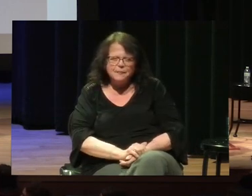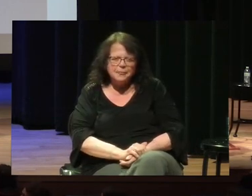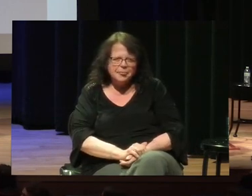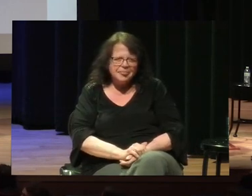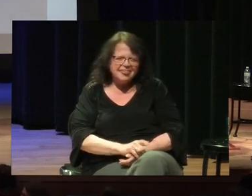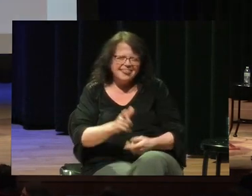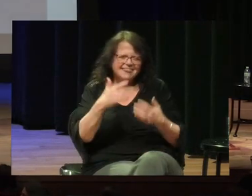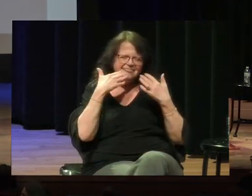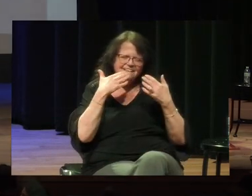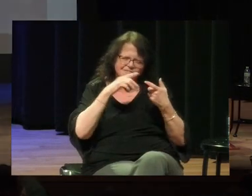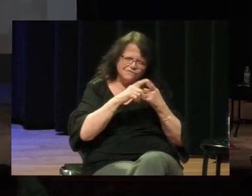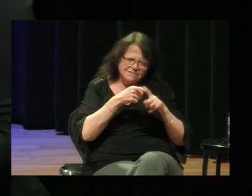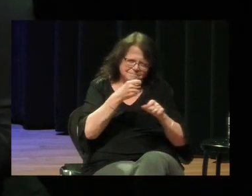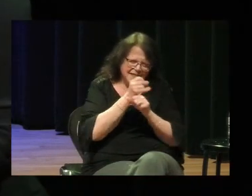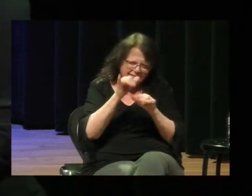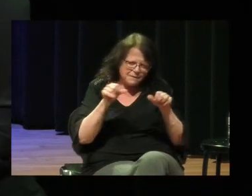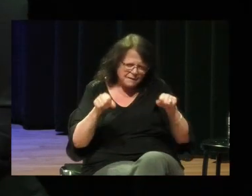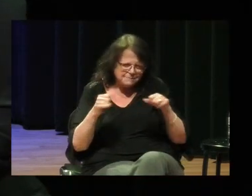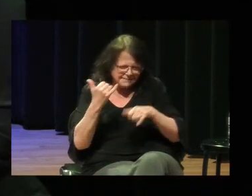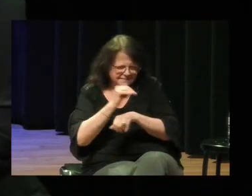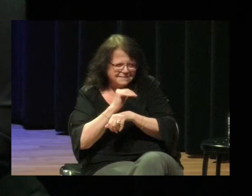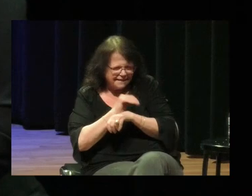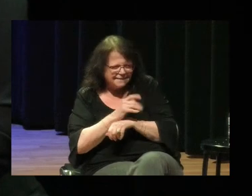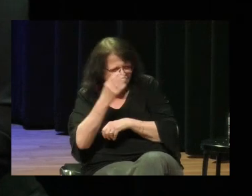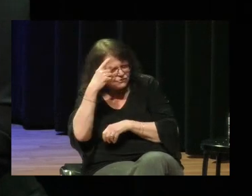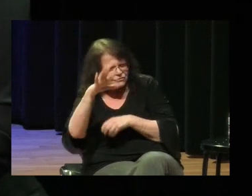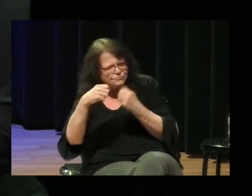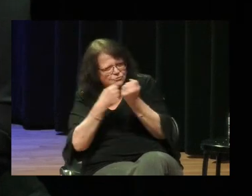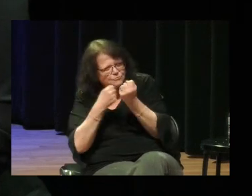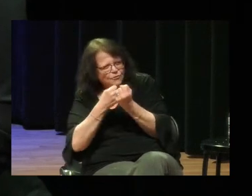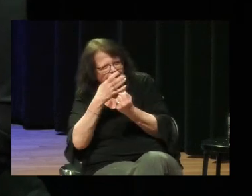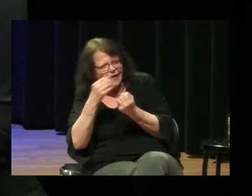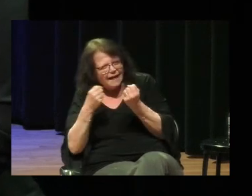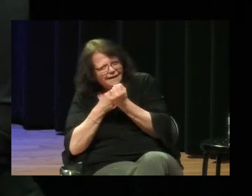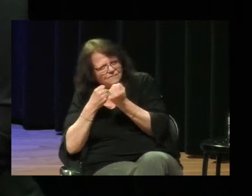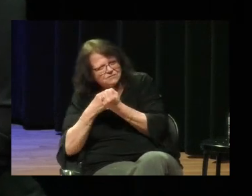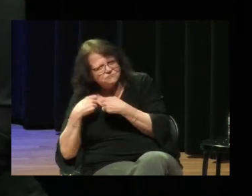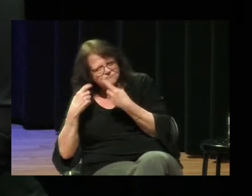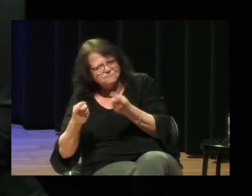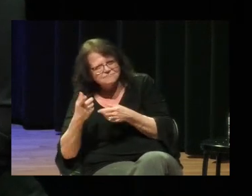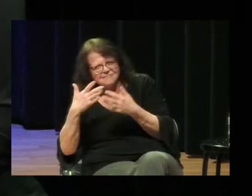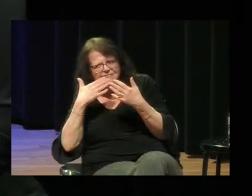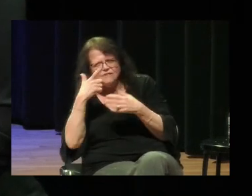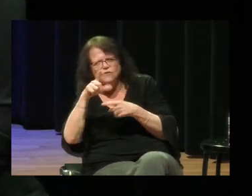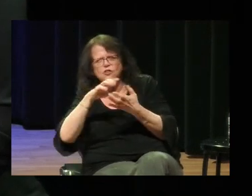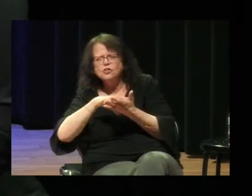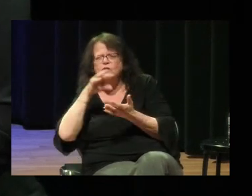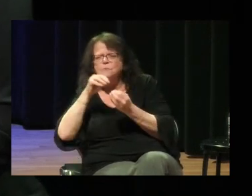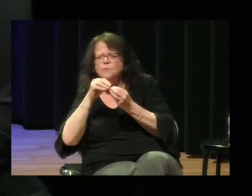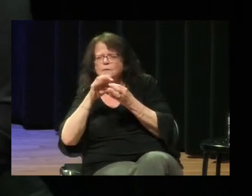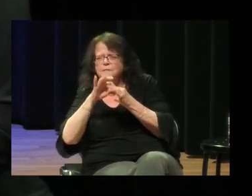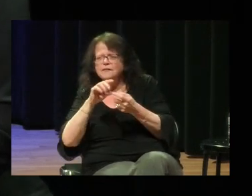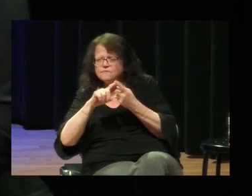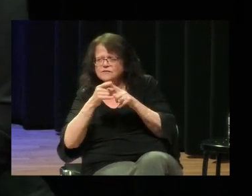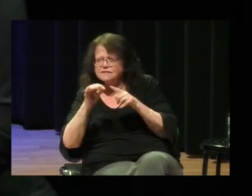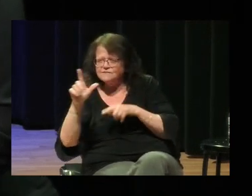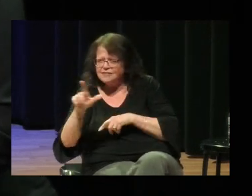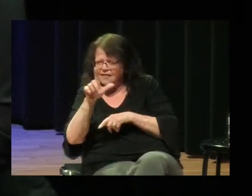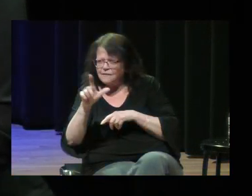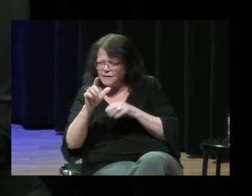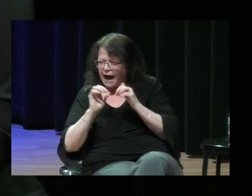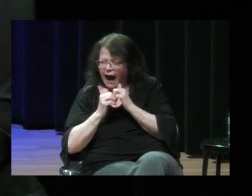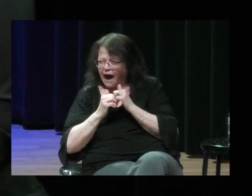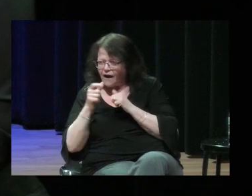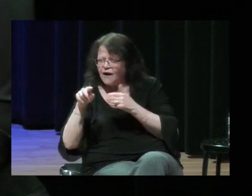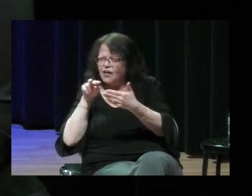Thank you, friends, for making this possible tonight and for your support and advocacy. You can learn more about the Friends of the Library, including how to join,